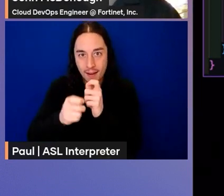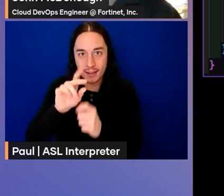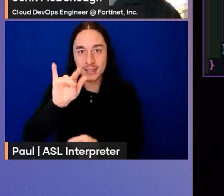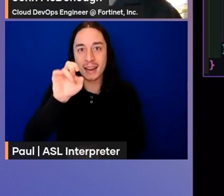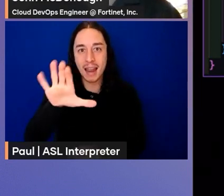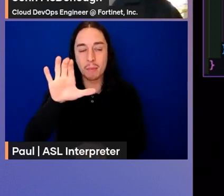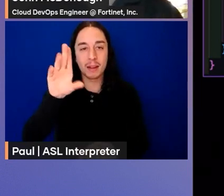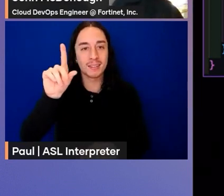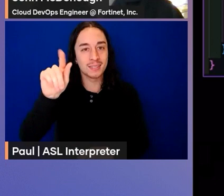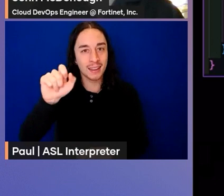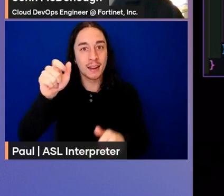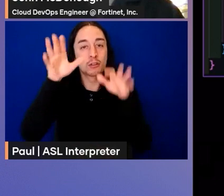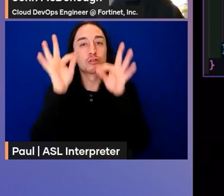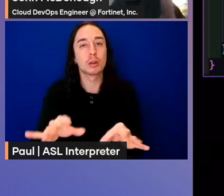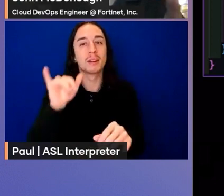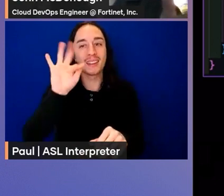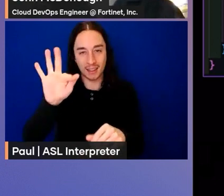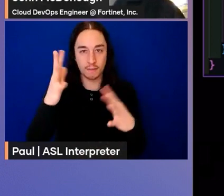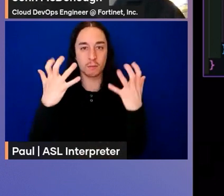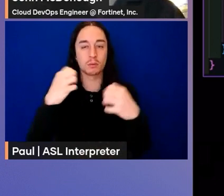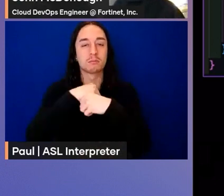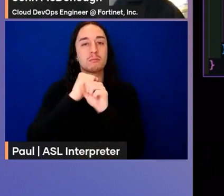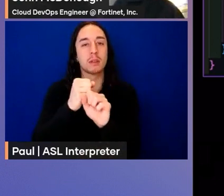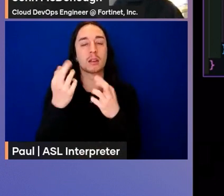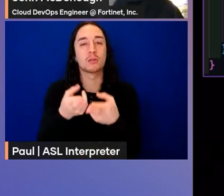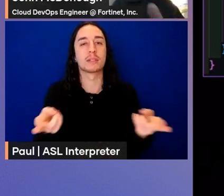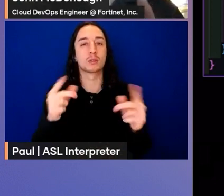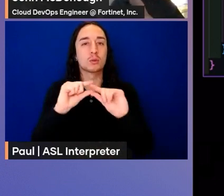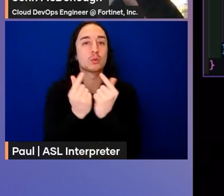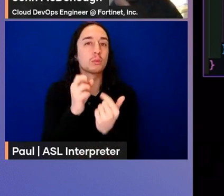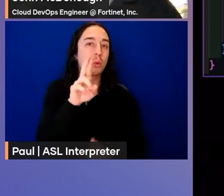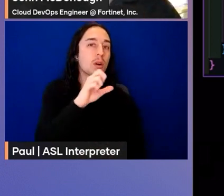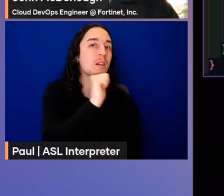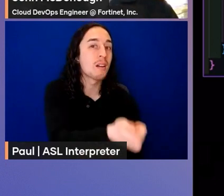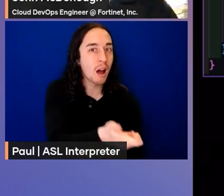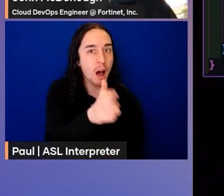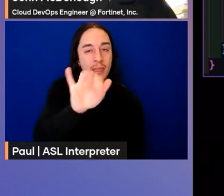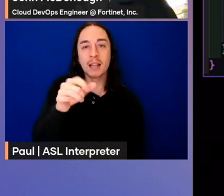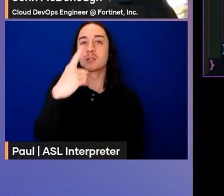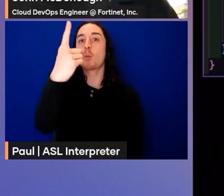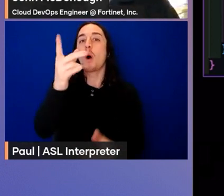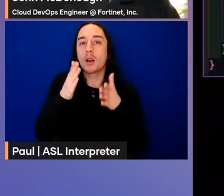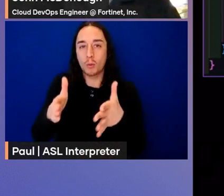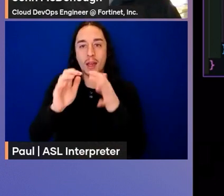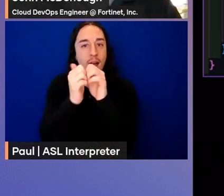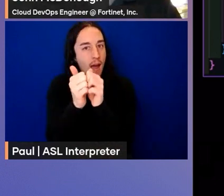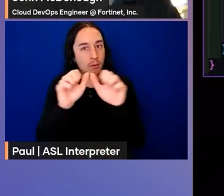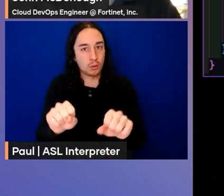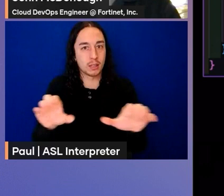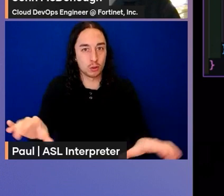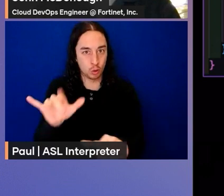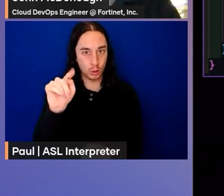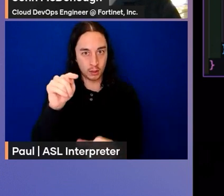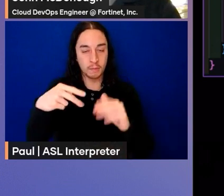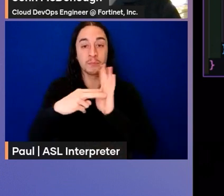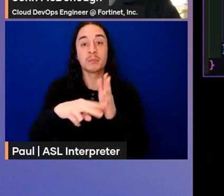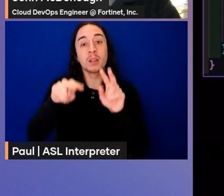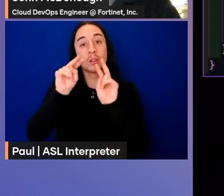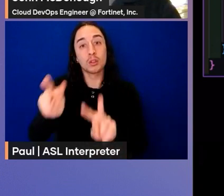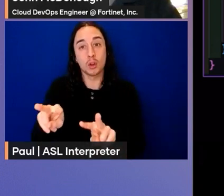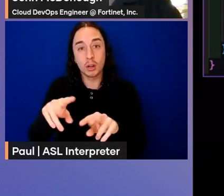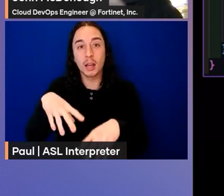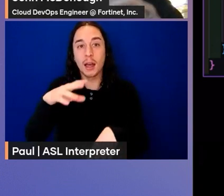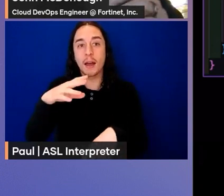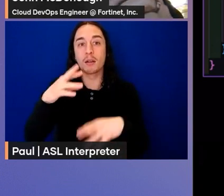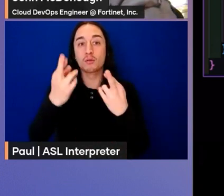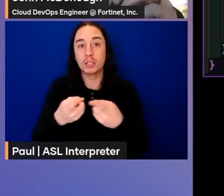not. And that's one way to do it. So when I look at user resource groups map filtered, I've